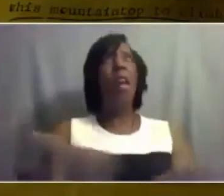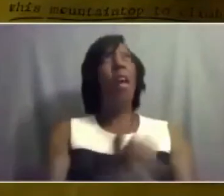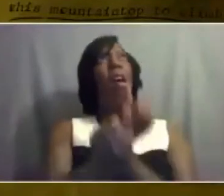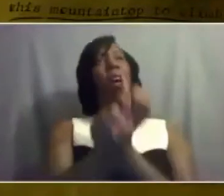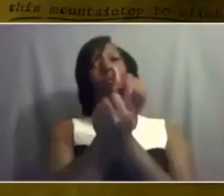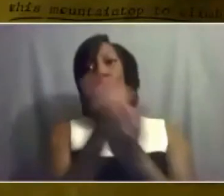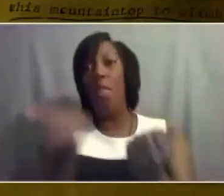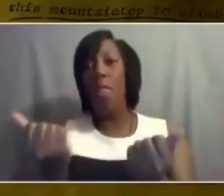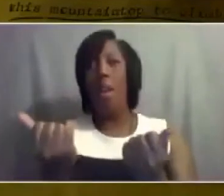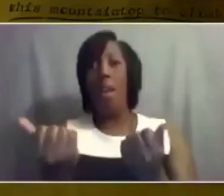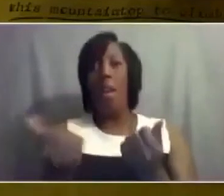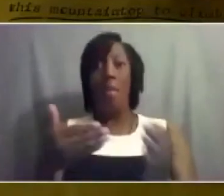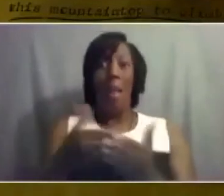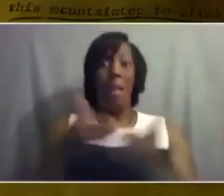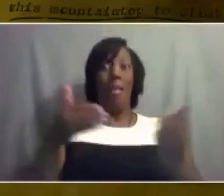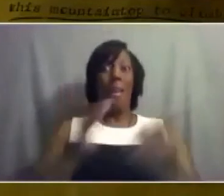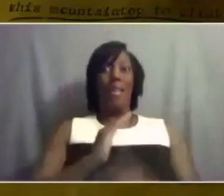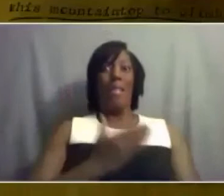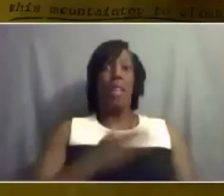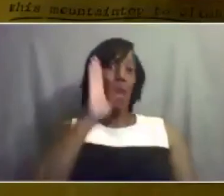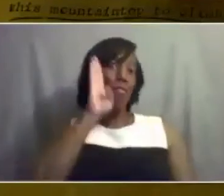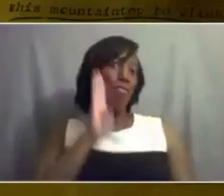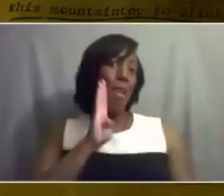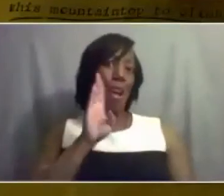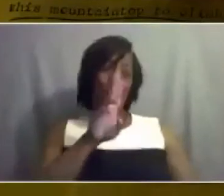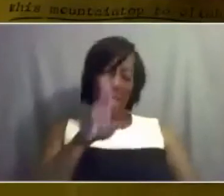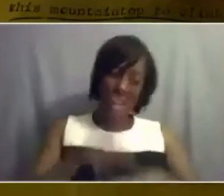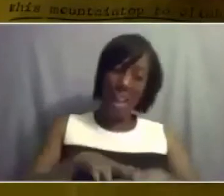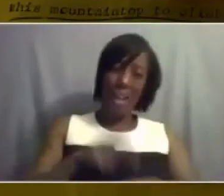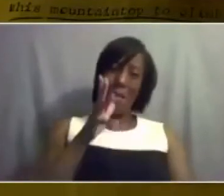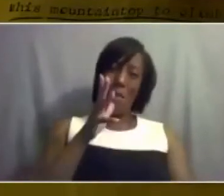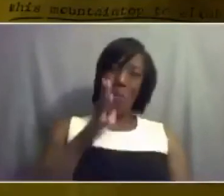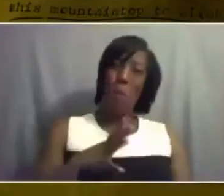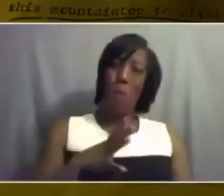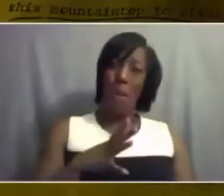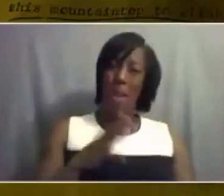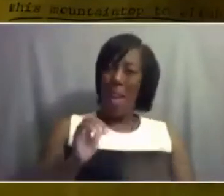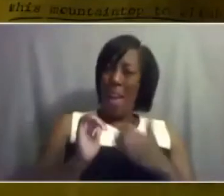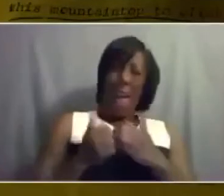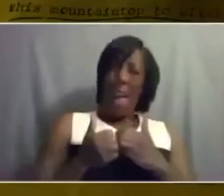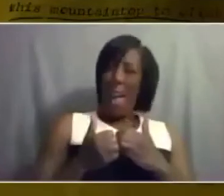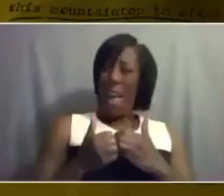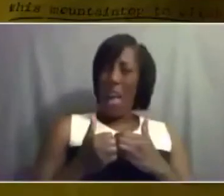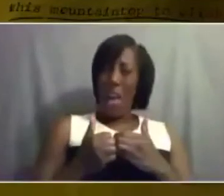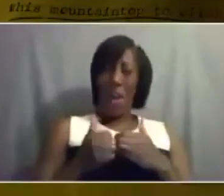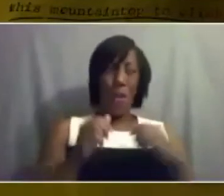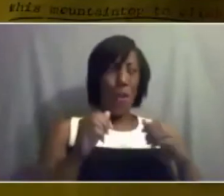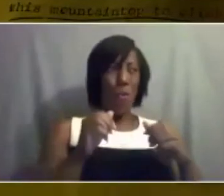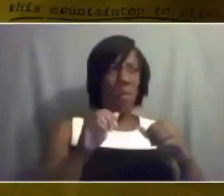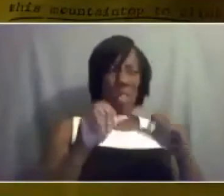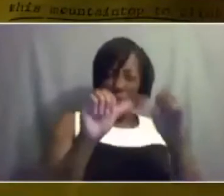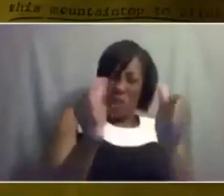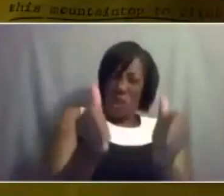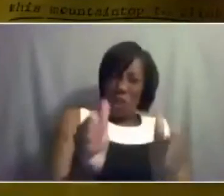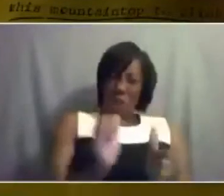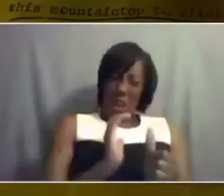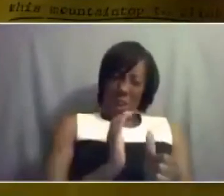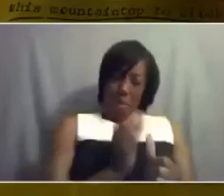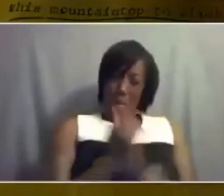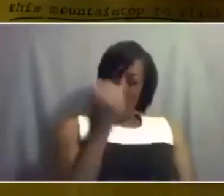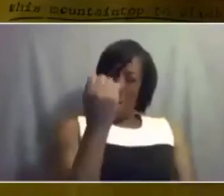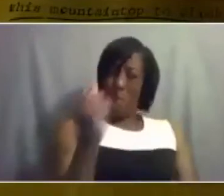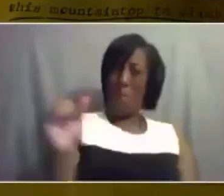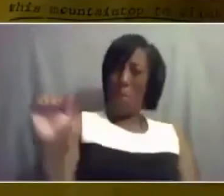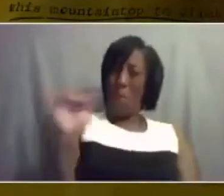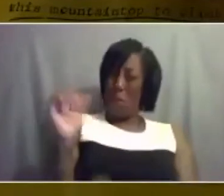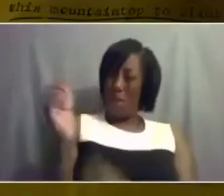us as brown Native mm-hmm. women? And so how do we then move and shape our movement so that we're coming to